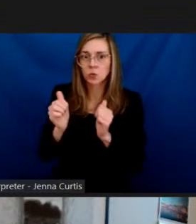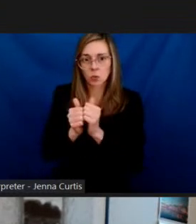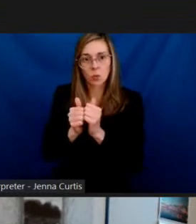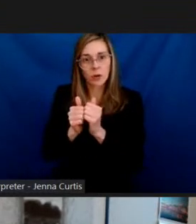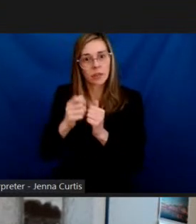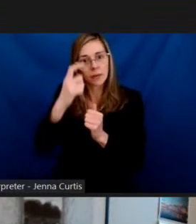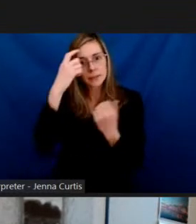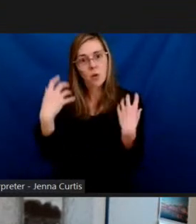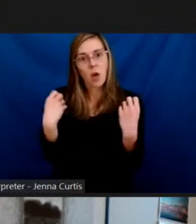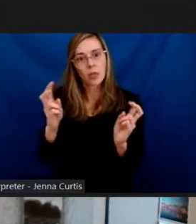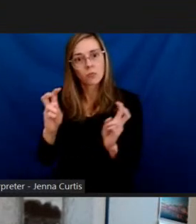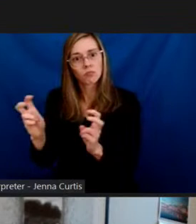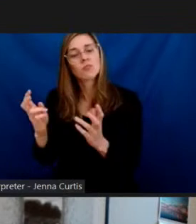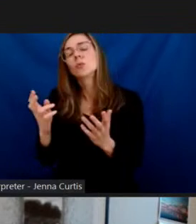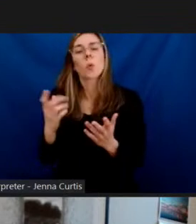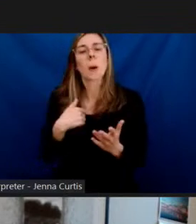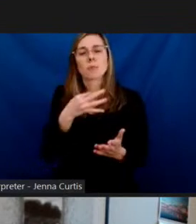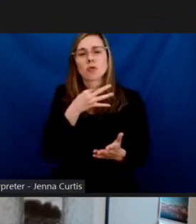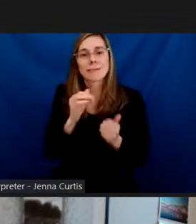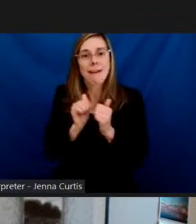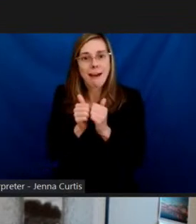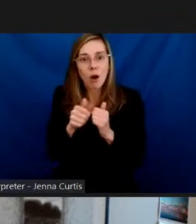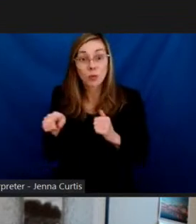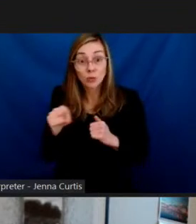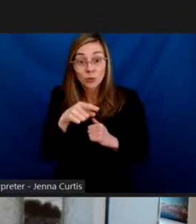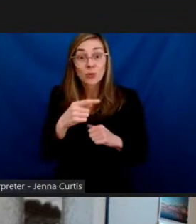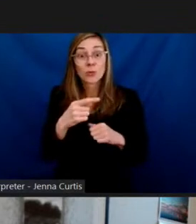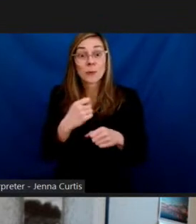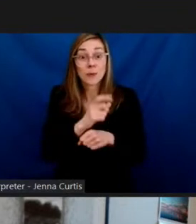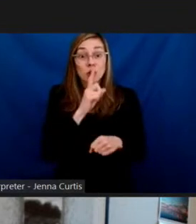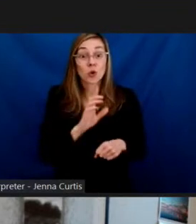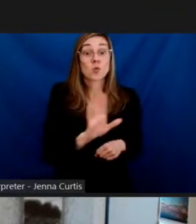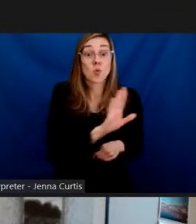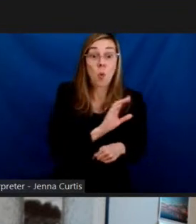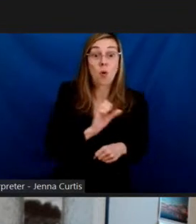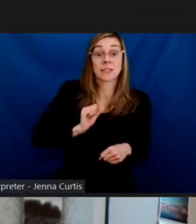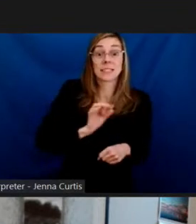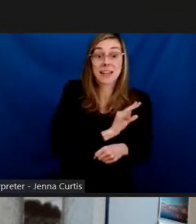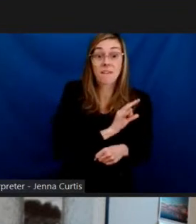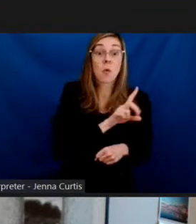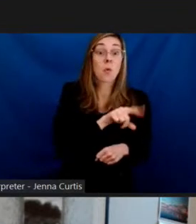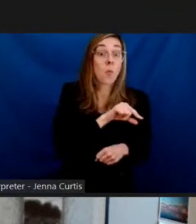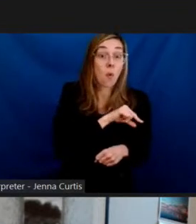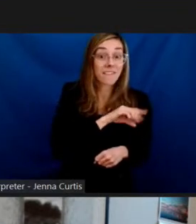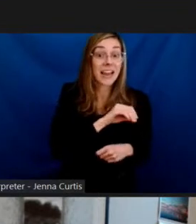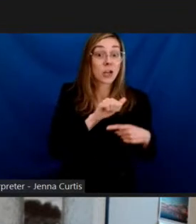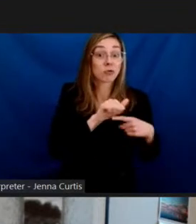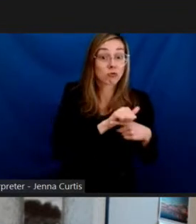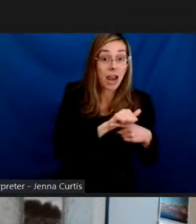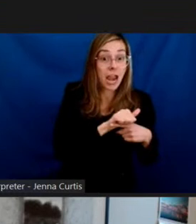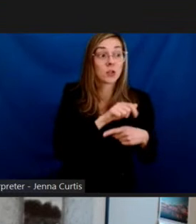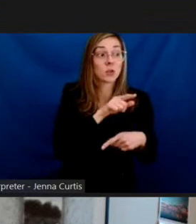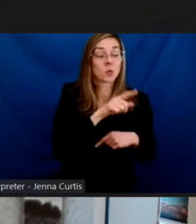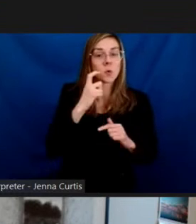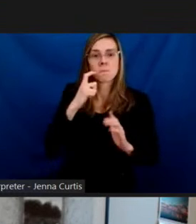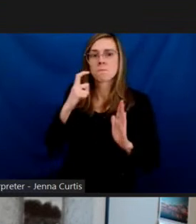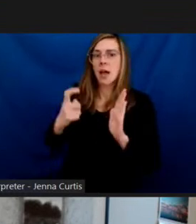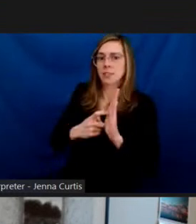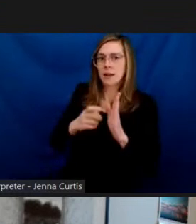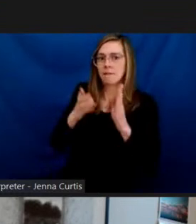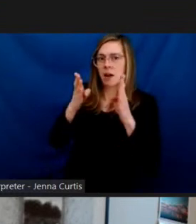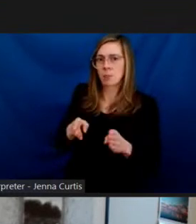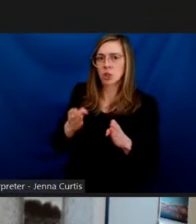you going to make sure that your staff are qualified and trained to recognize people who might have a variety of support